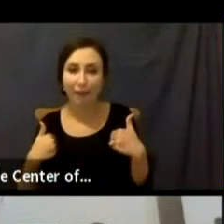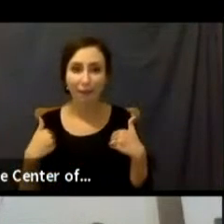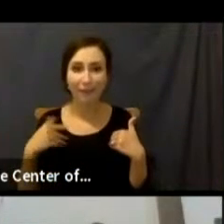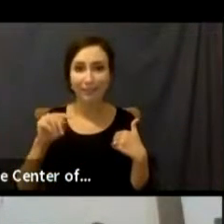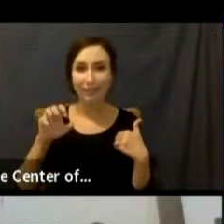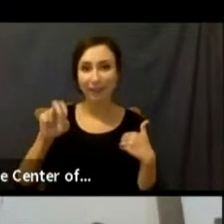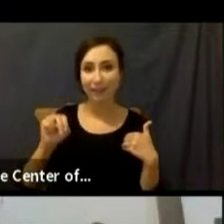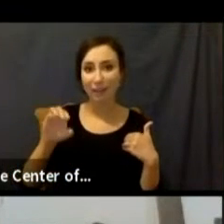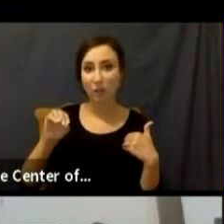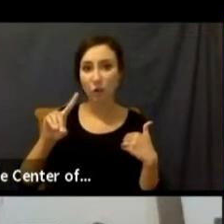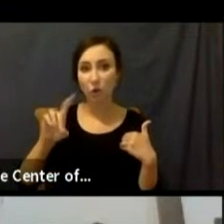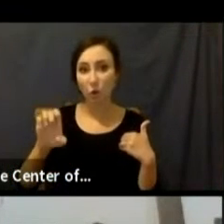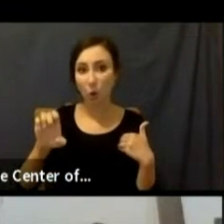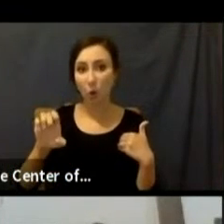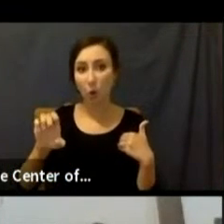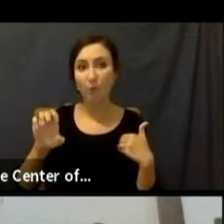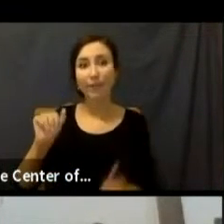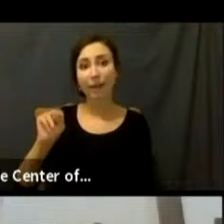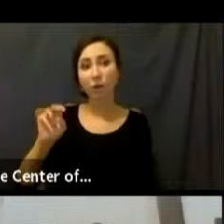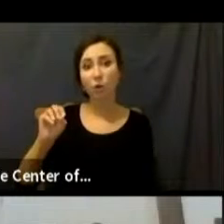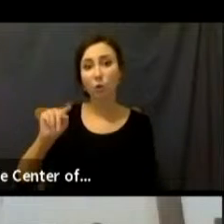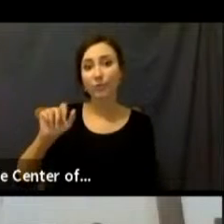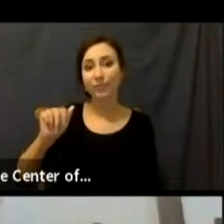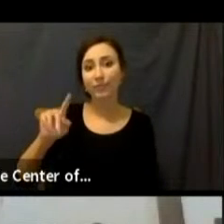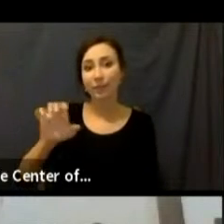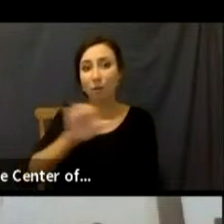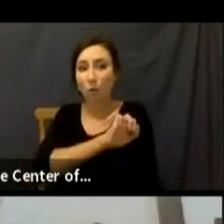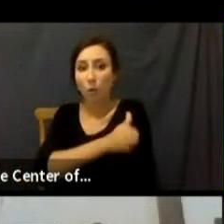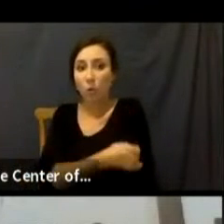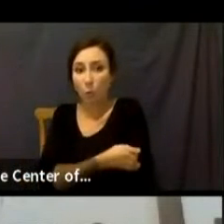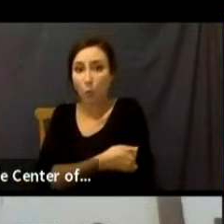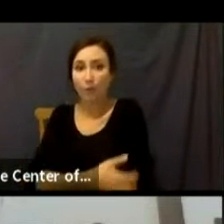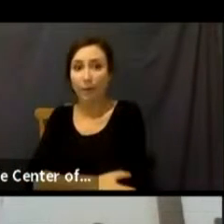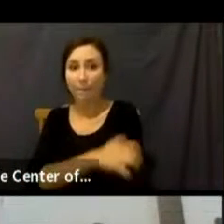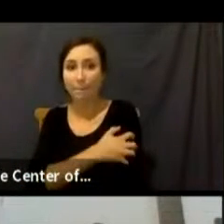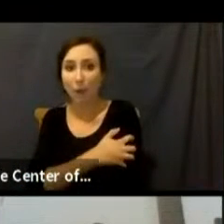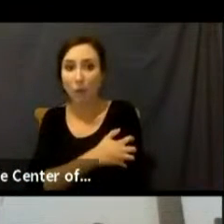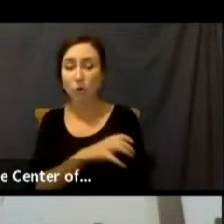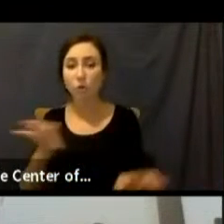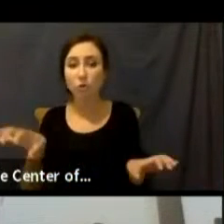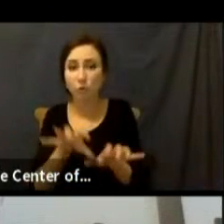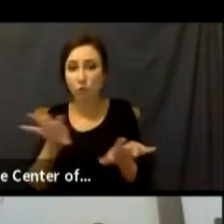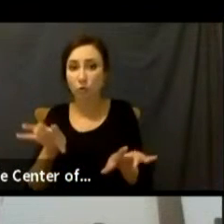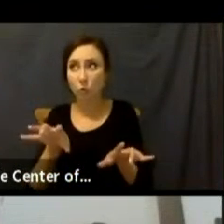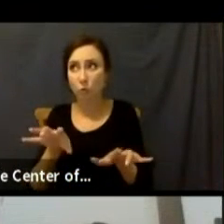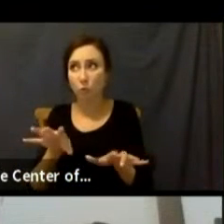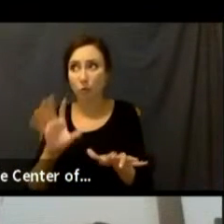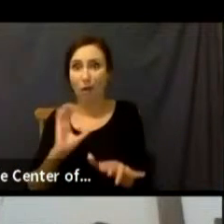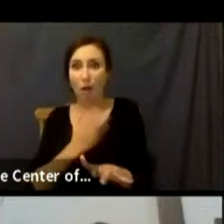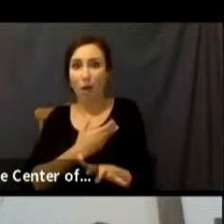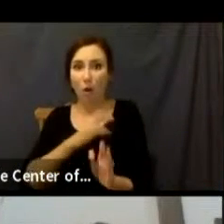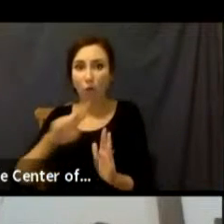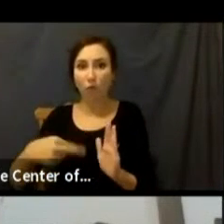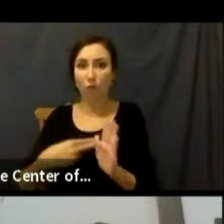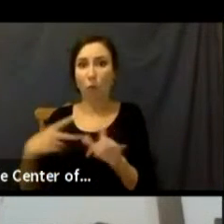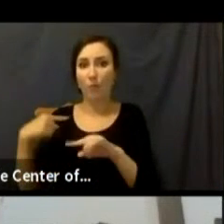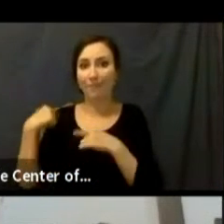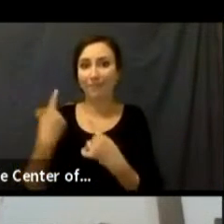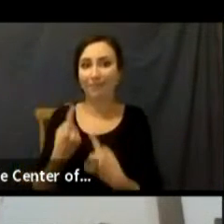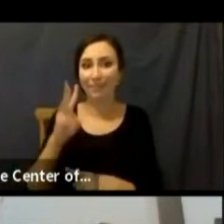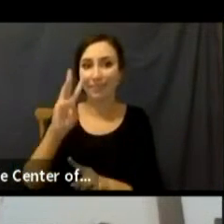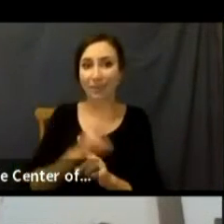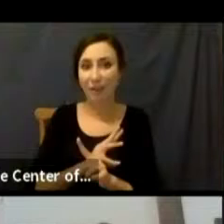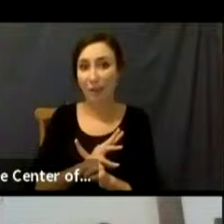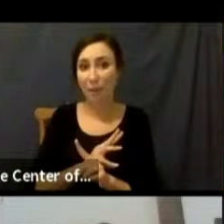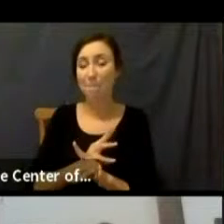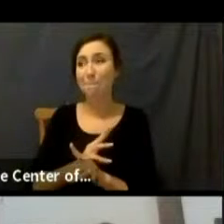Code annotated authority and power to do what we've been tasked to do the past 6 months. But traditionally, to the best